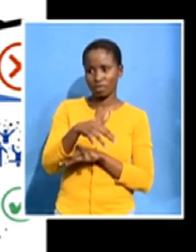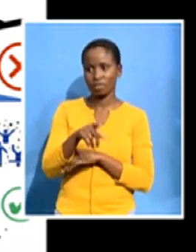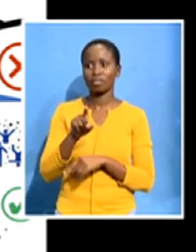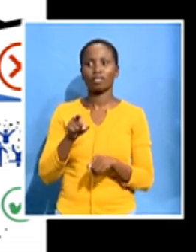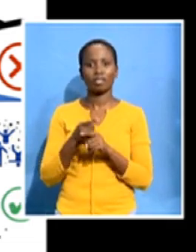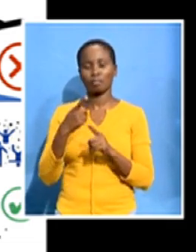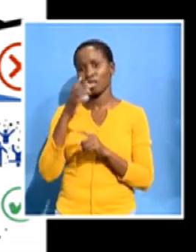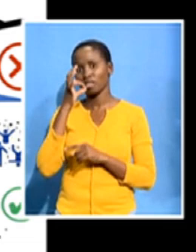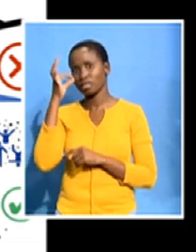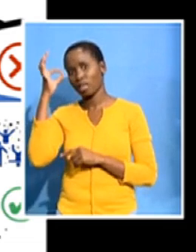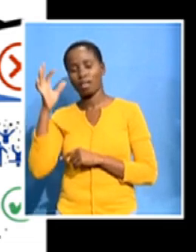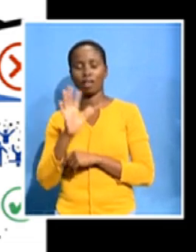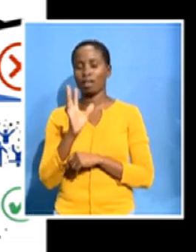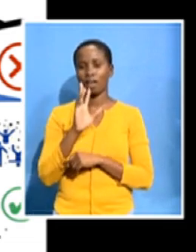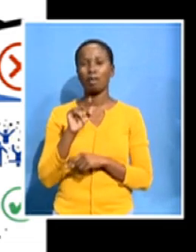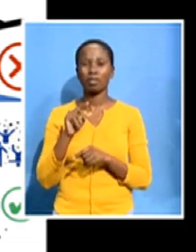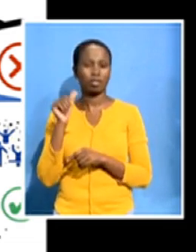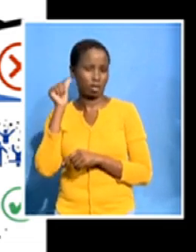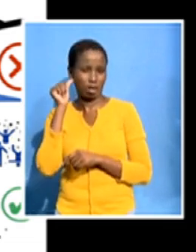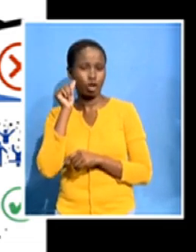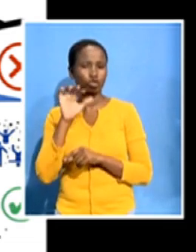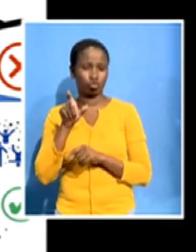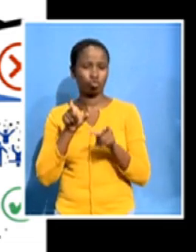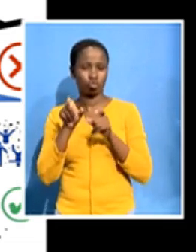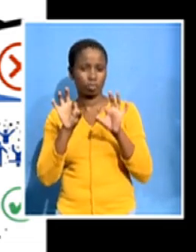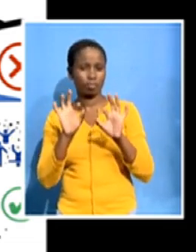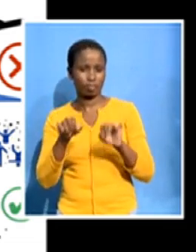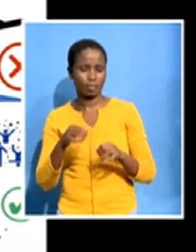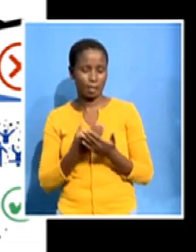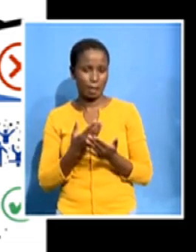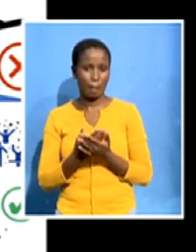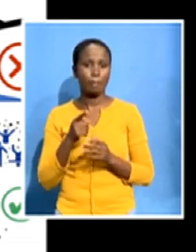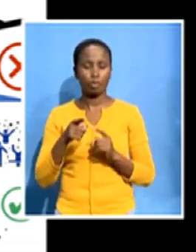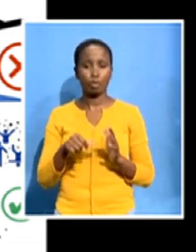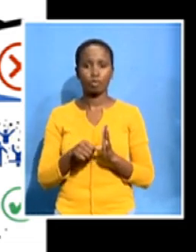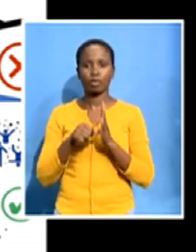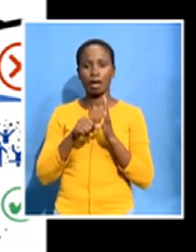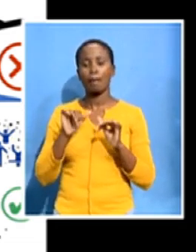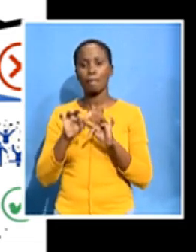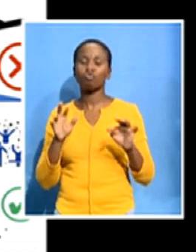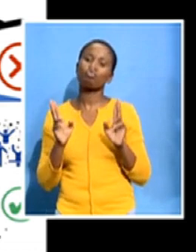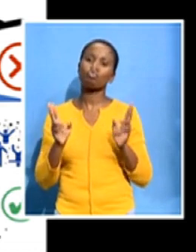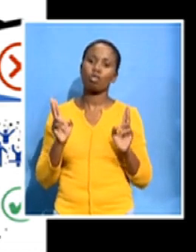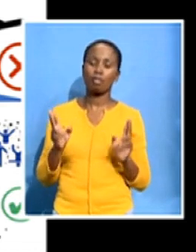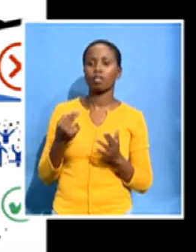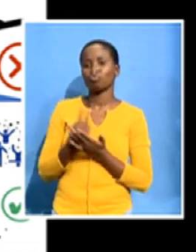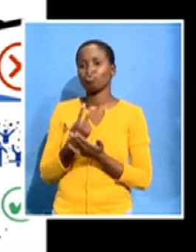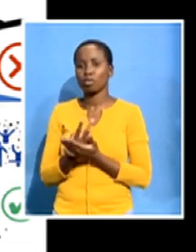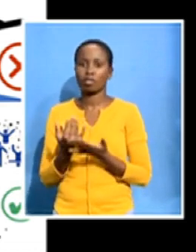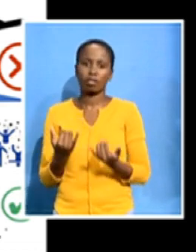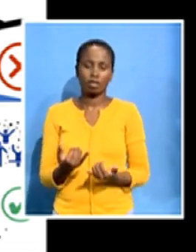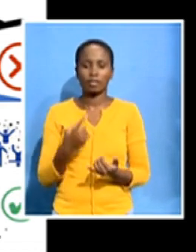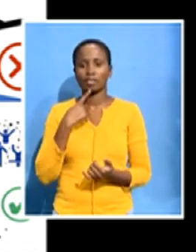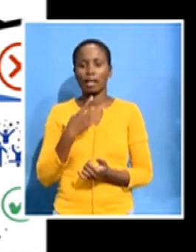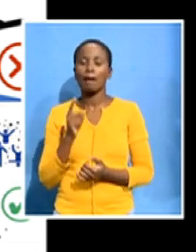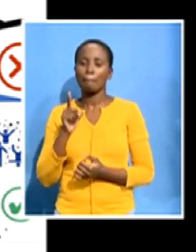like the fundamental habits that we would like by now to be the norm for all of us as